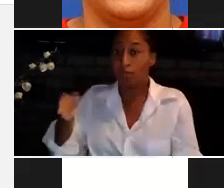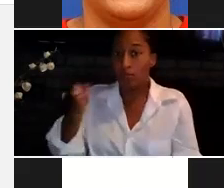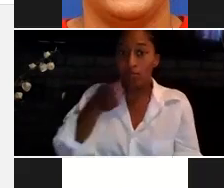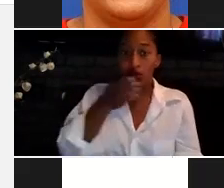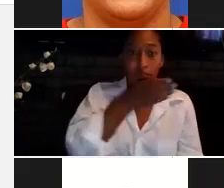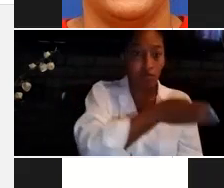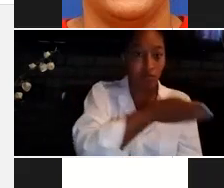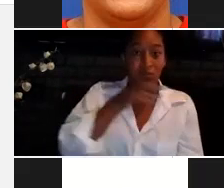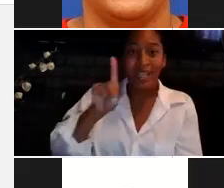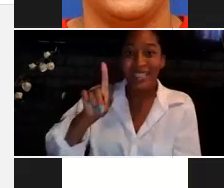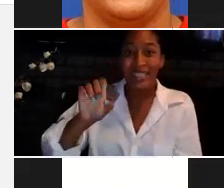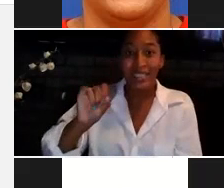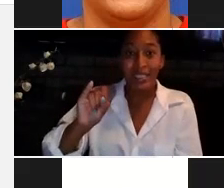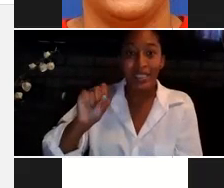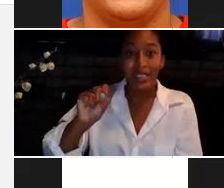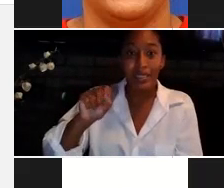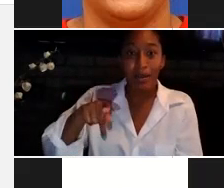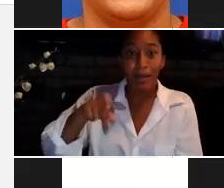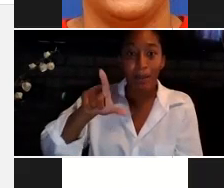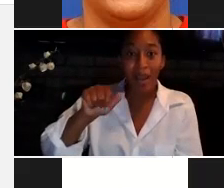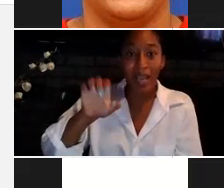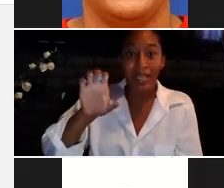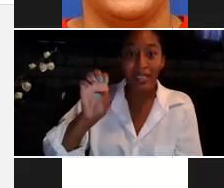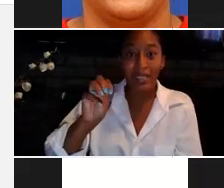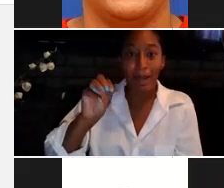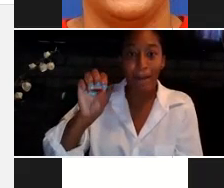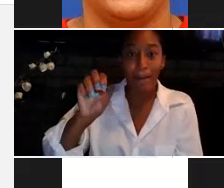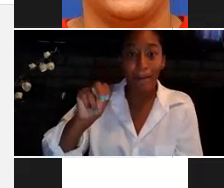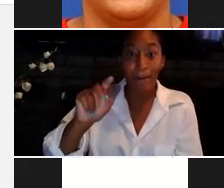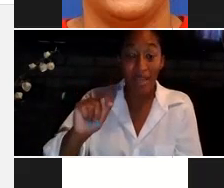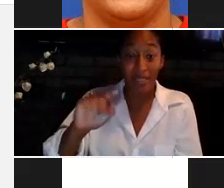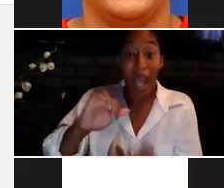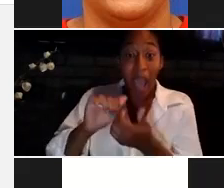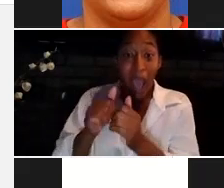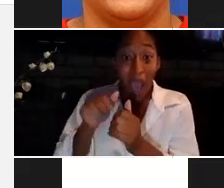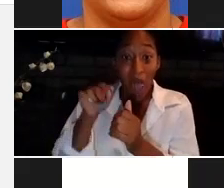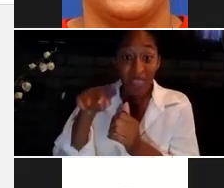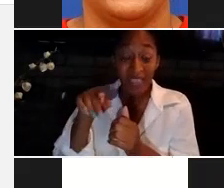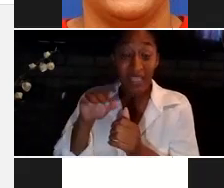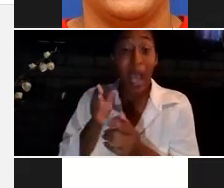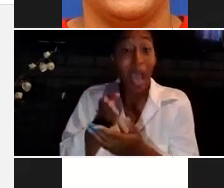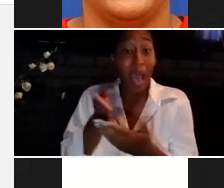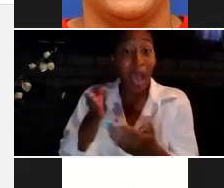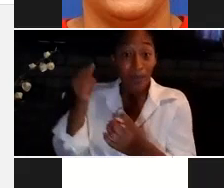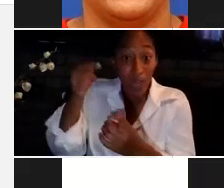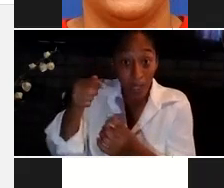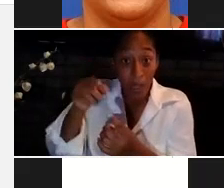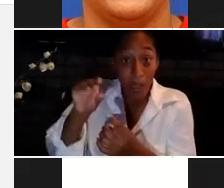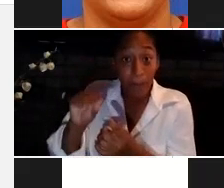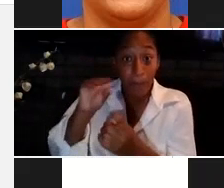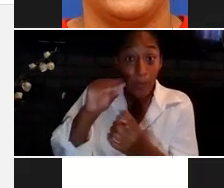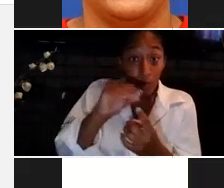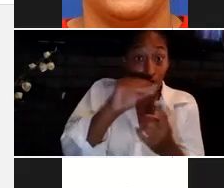from a position of 7 meters to 2 meters, then its displacement is